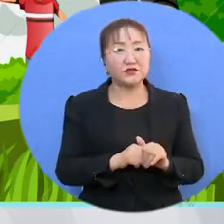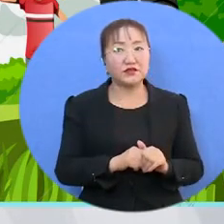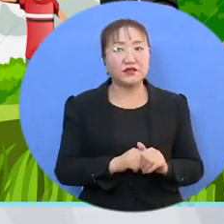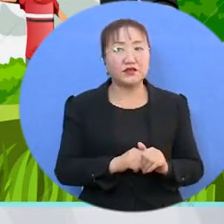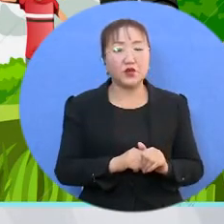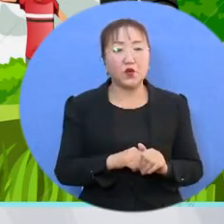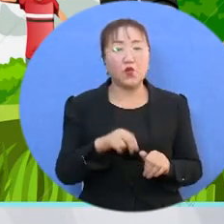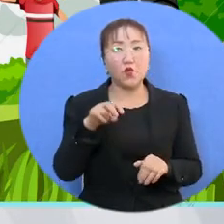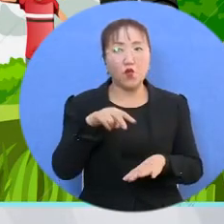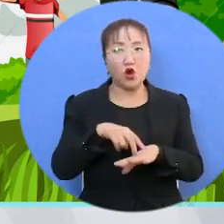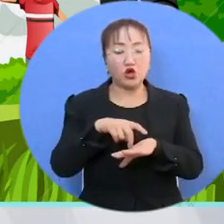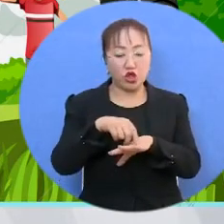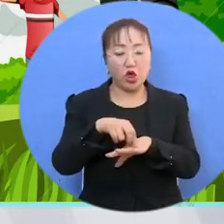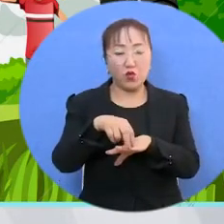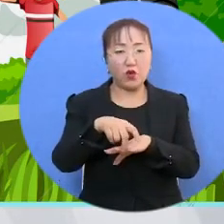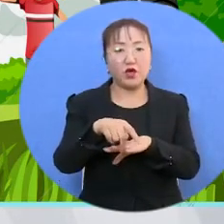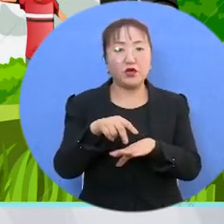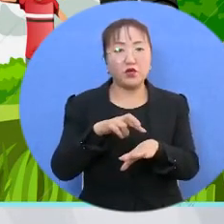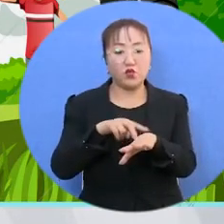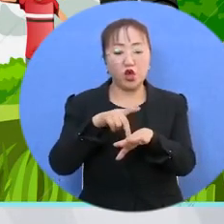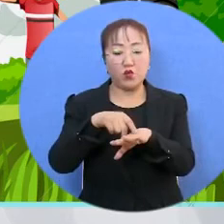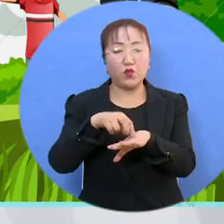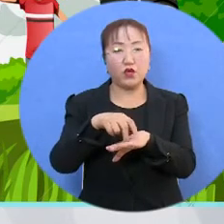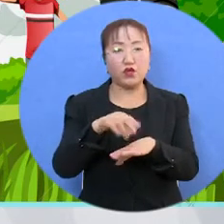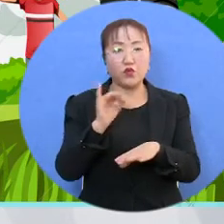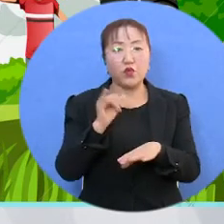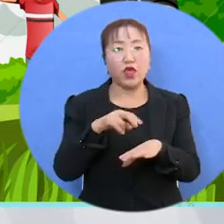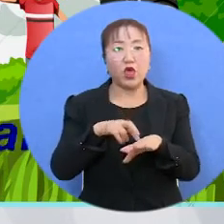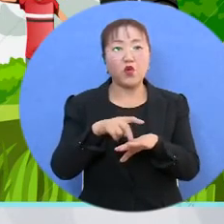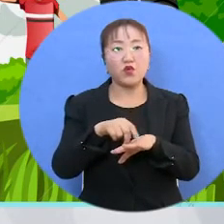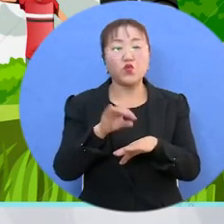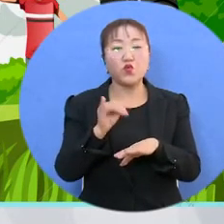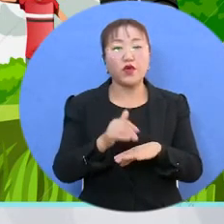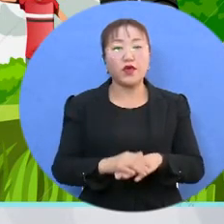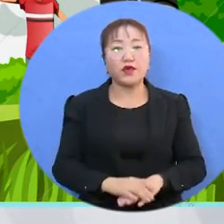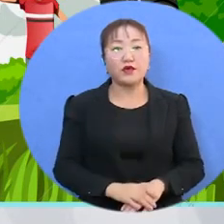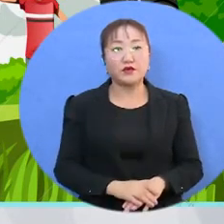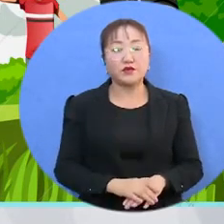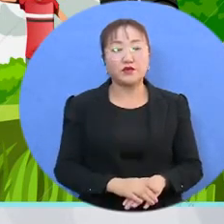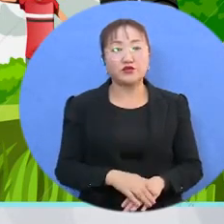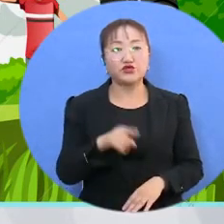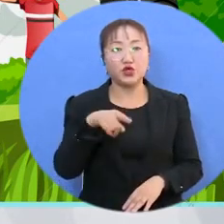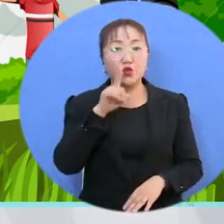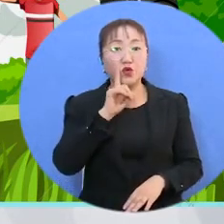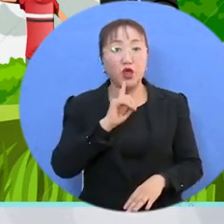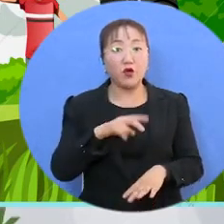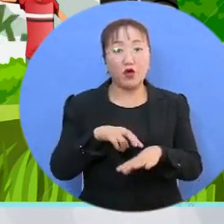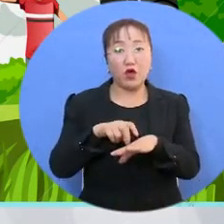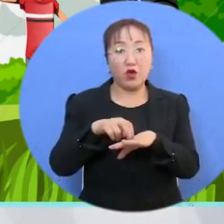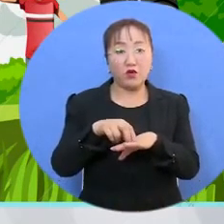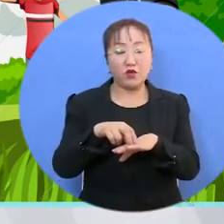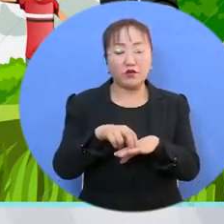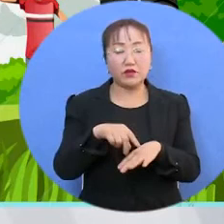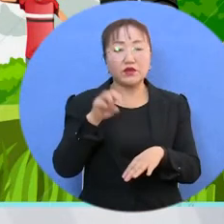walk. What is walk? Do you like to walk?